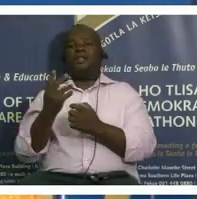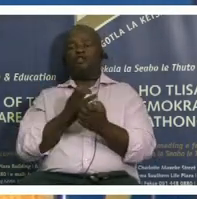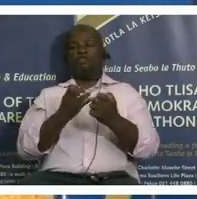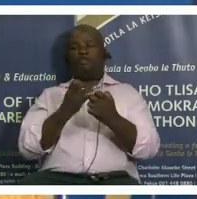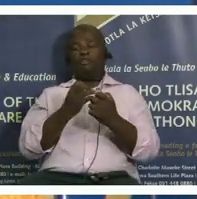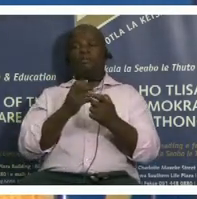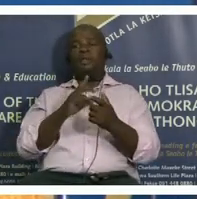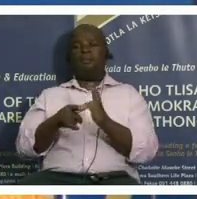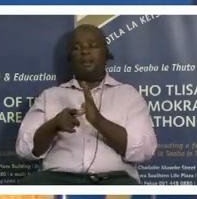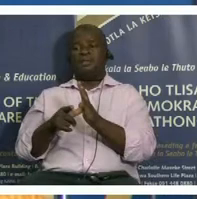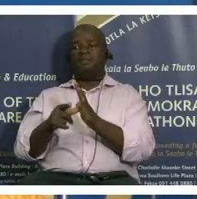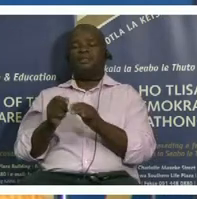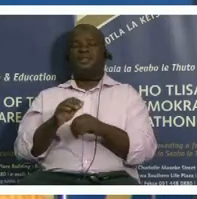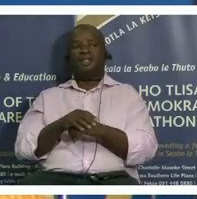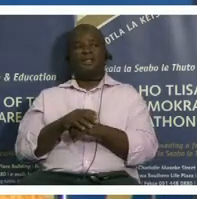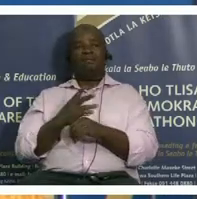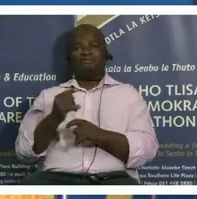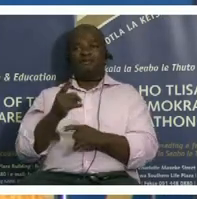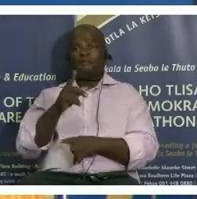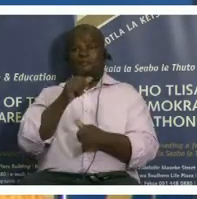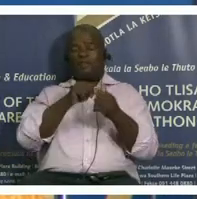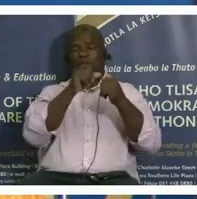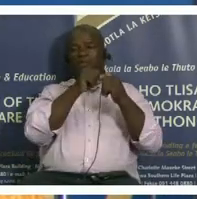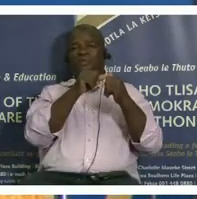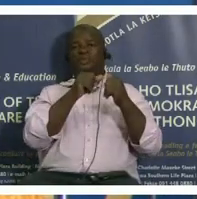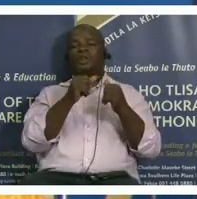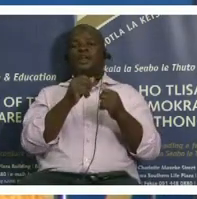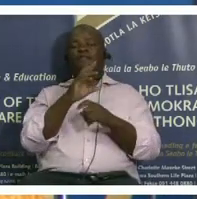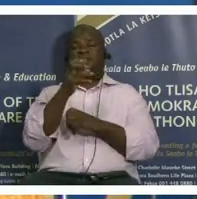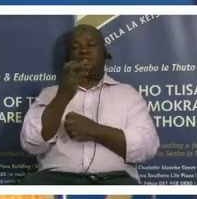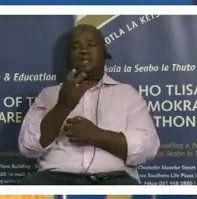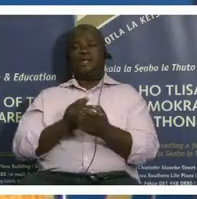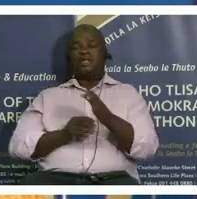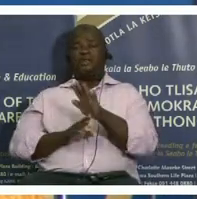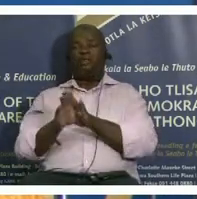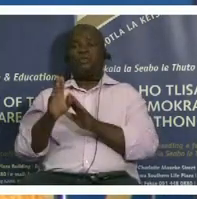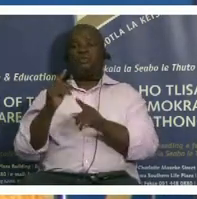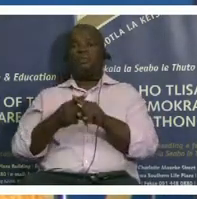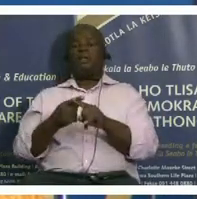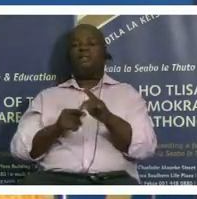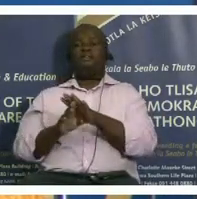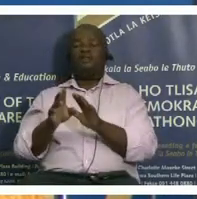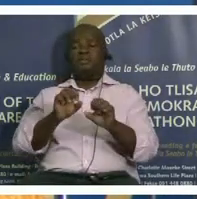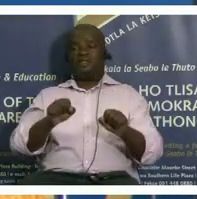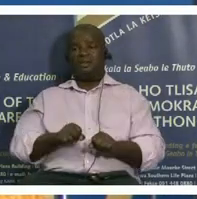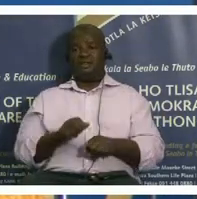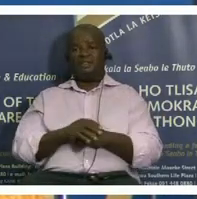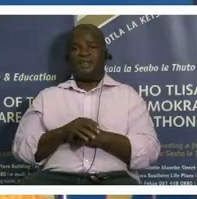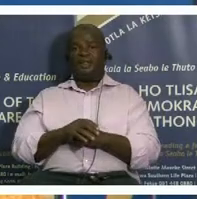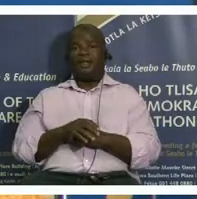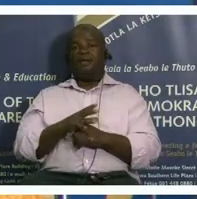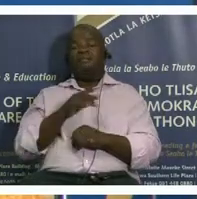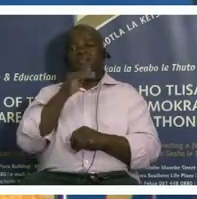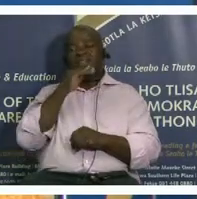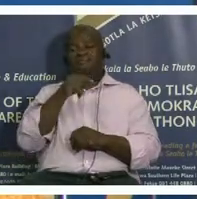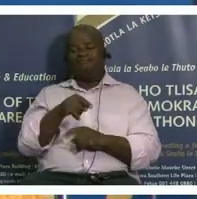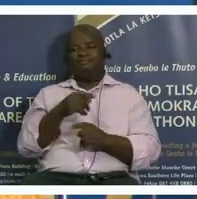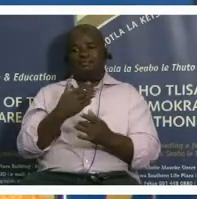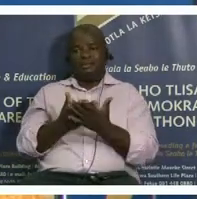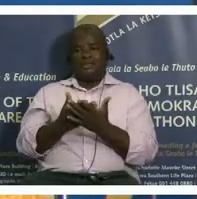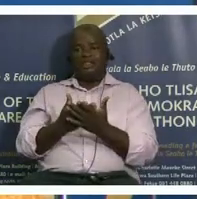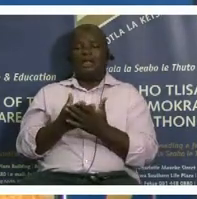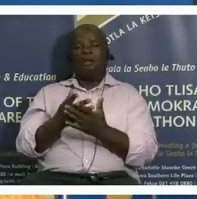are now reviewing the Free State growth and development strategy. This will deepen our